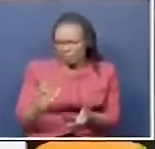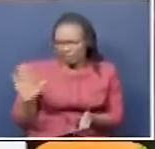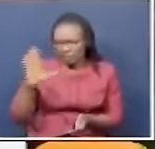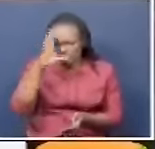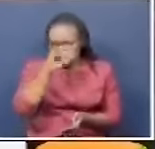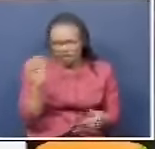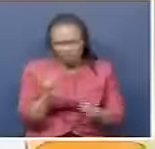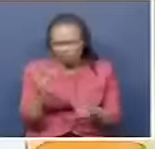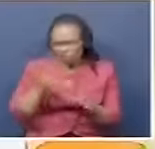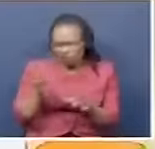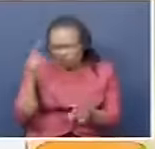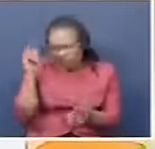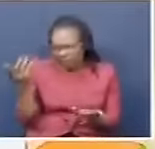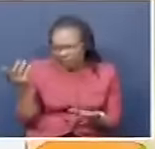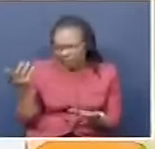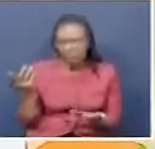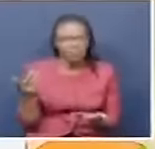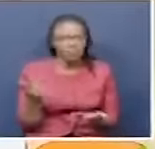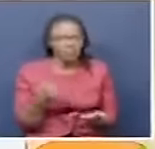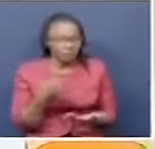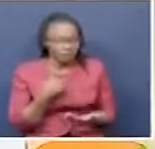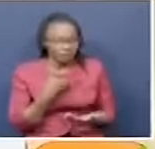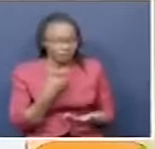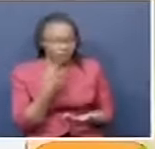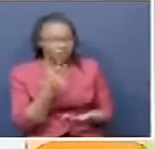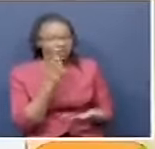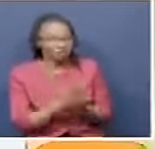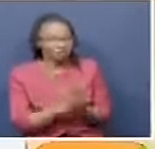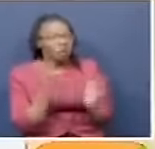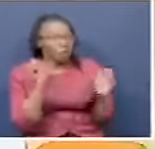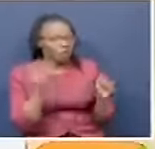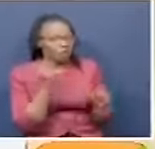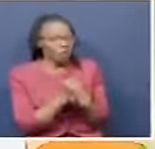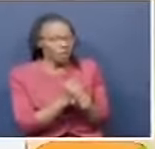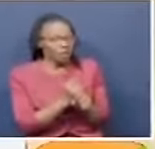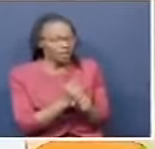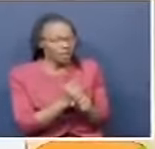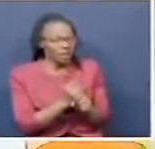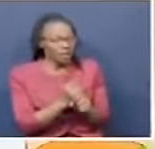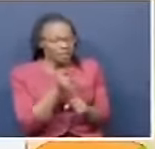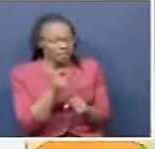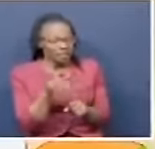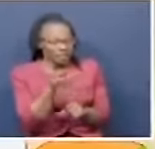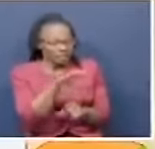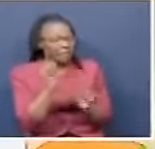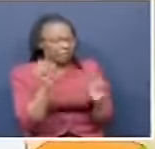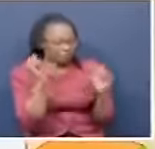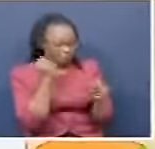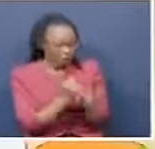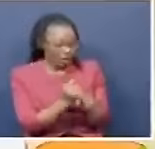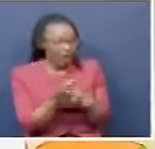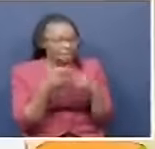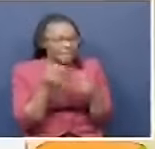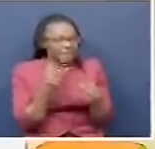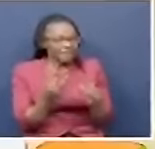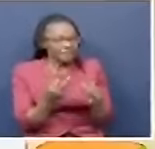First of all, what I'm addressing is the possibility of that combination, yeah. that it can work. At that level, I'm saying, yes, it can work. Yes. As to whether that combination